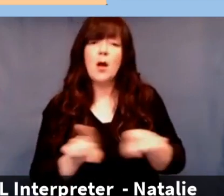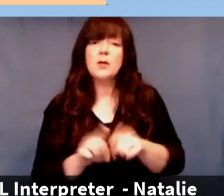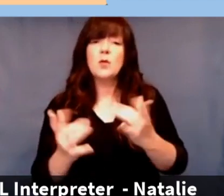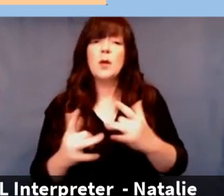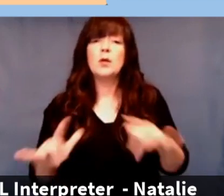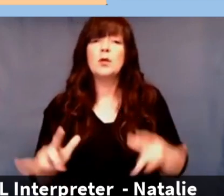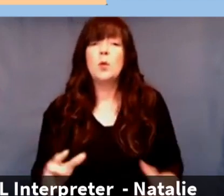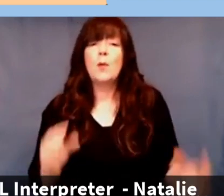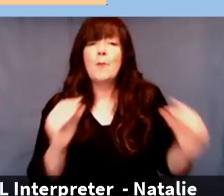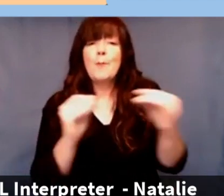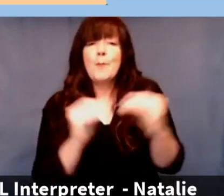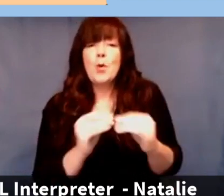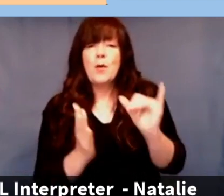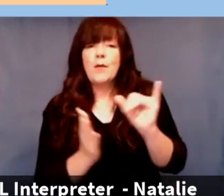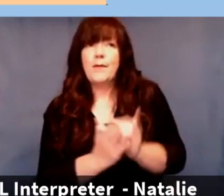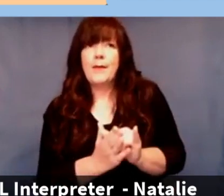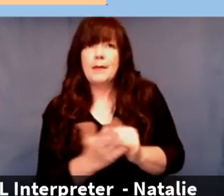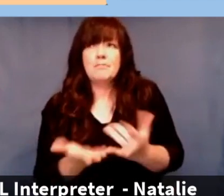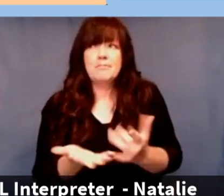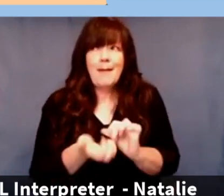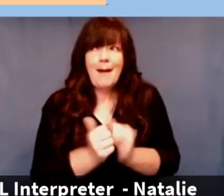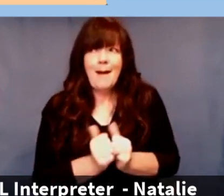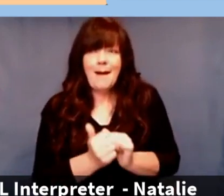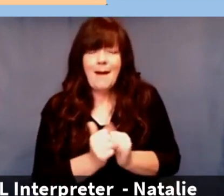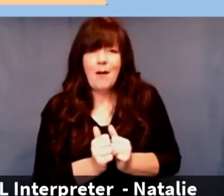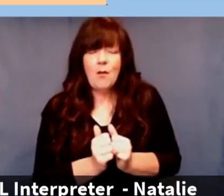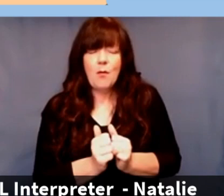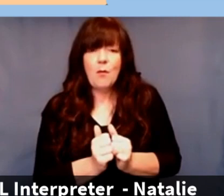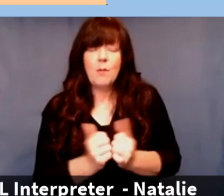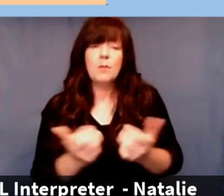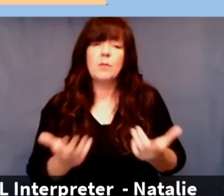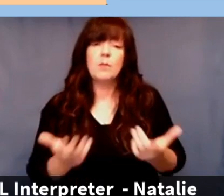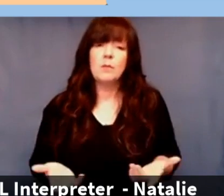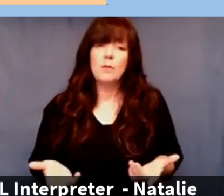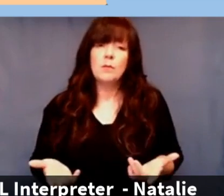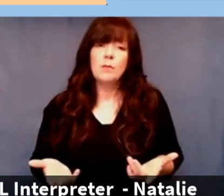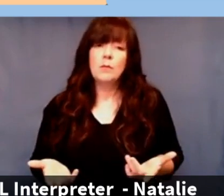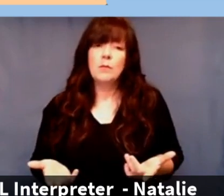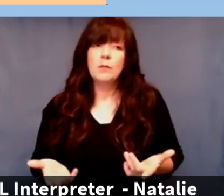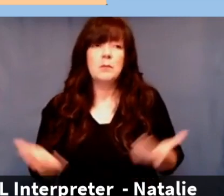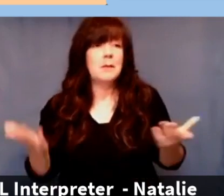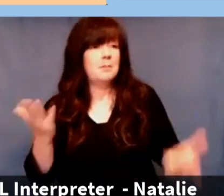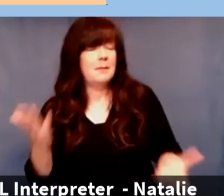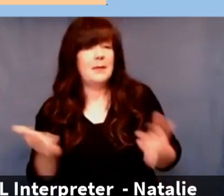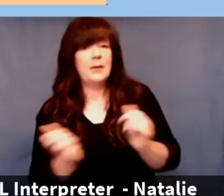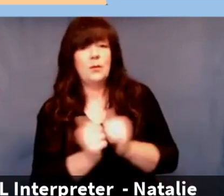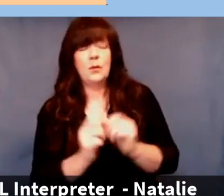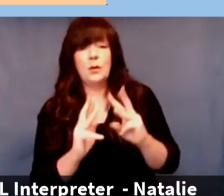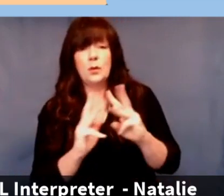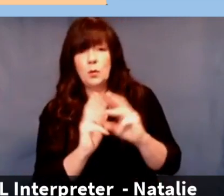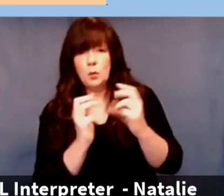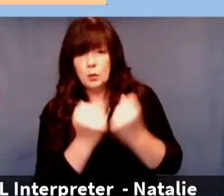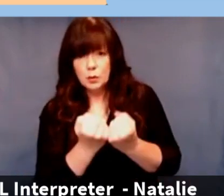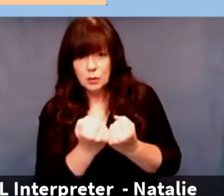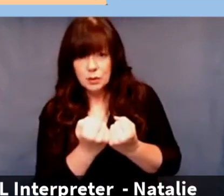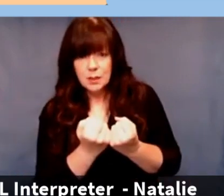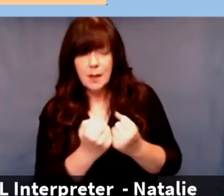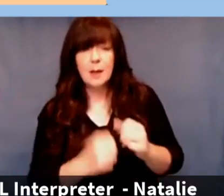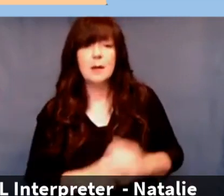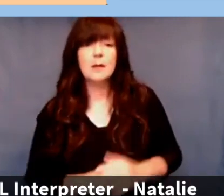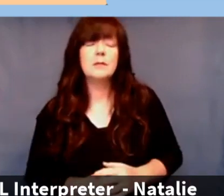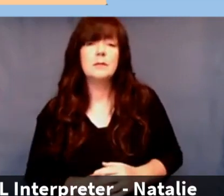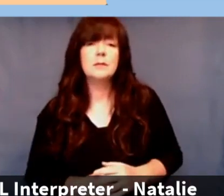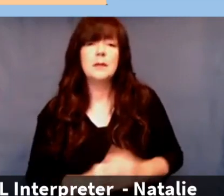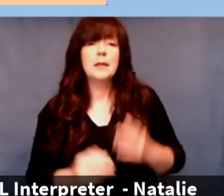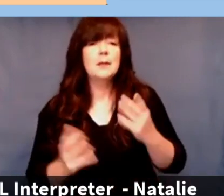more of that. So how can I do more of that? And that would be these workshops and, you know,